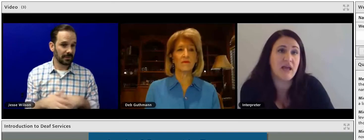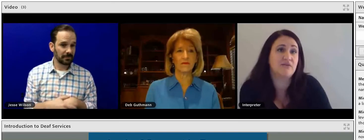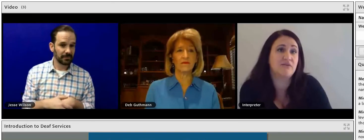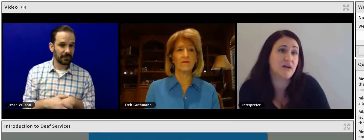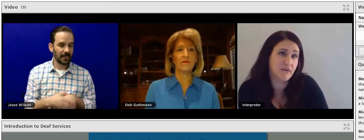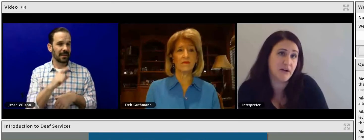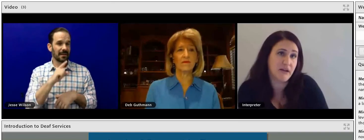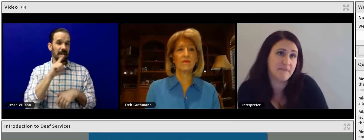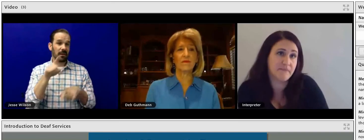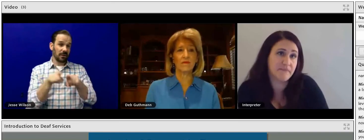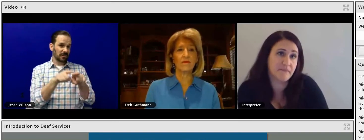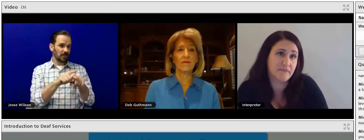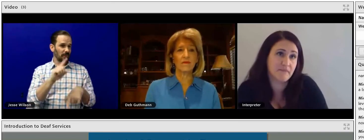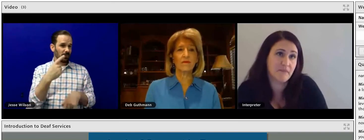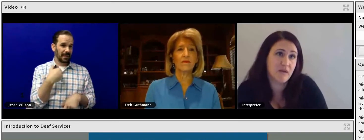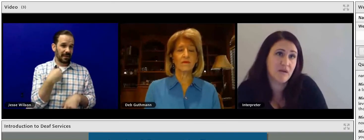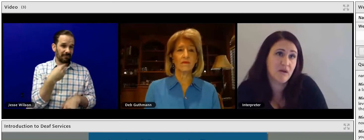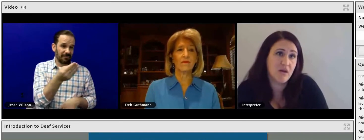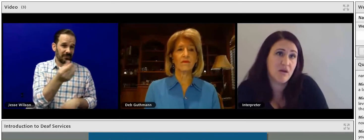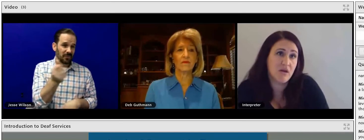treatment and recovery.